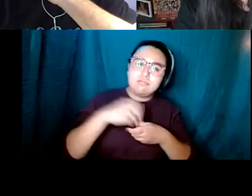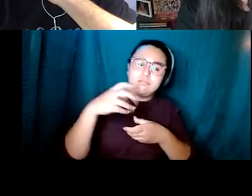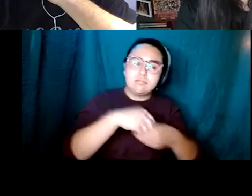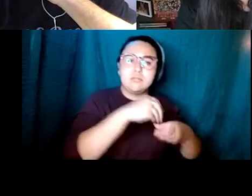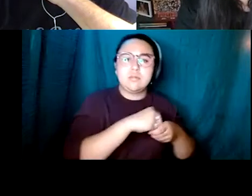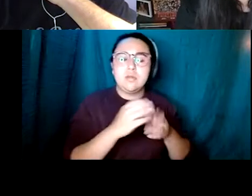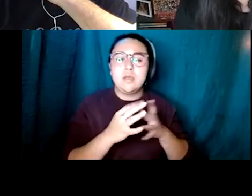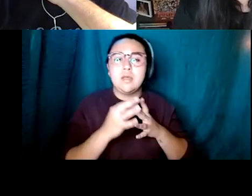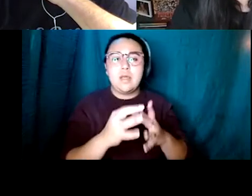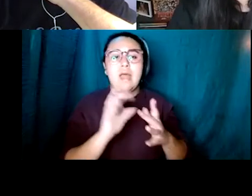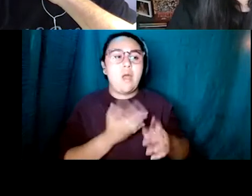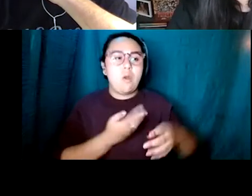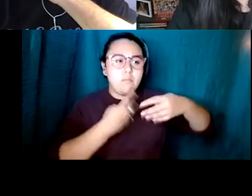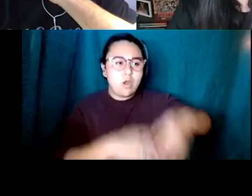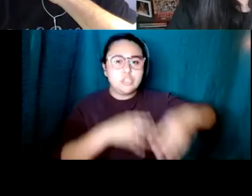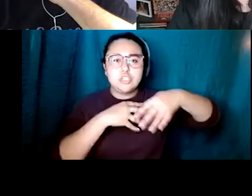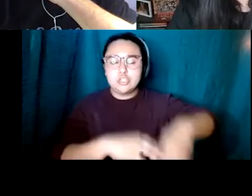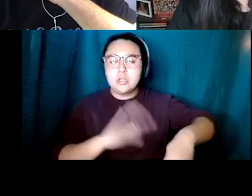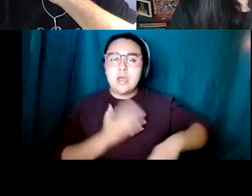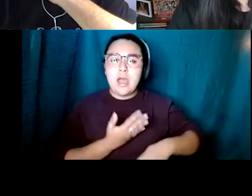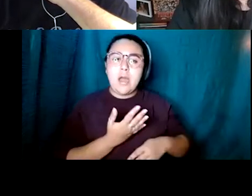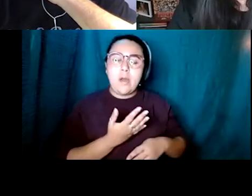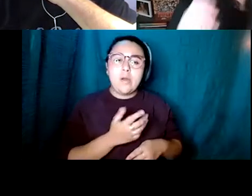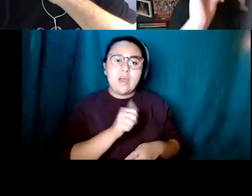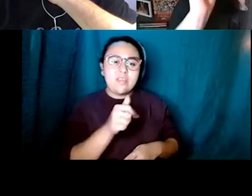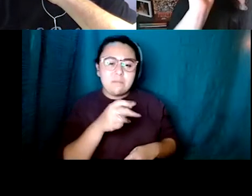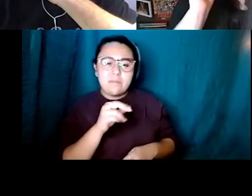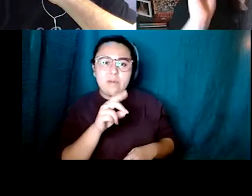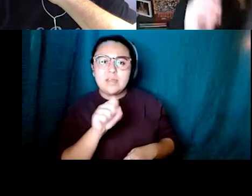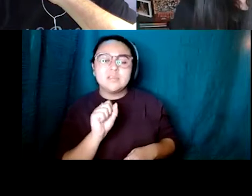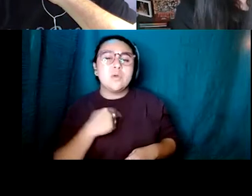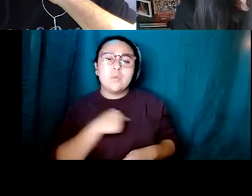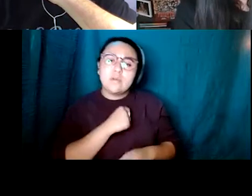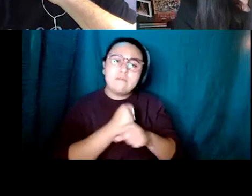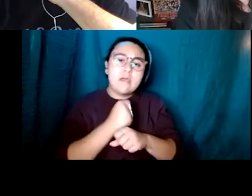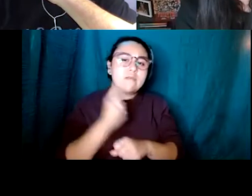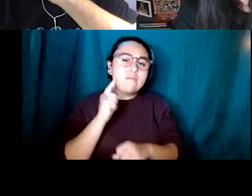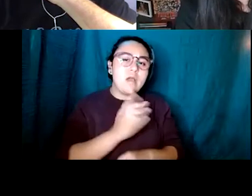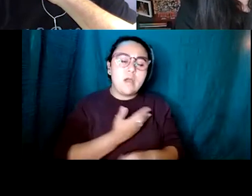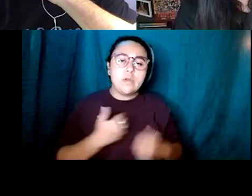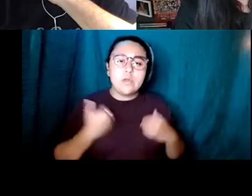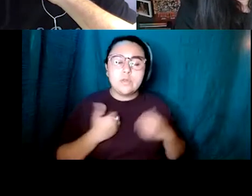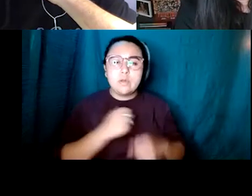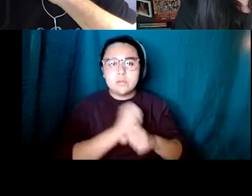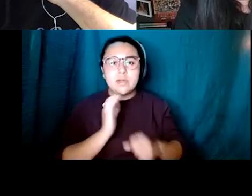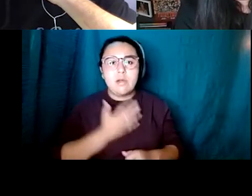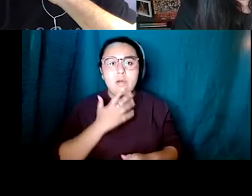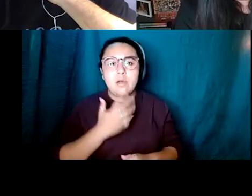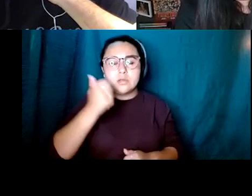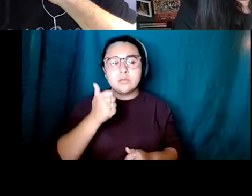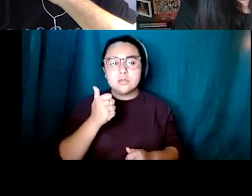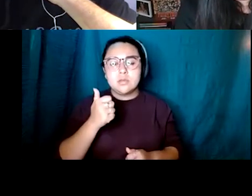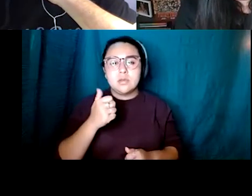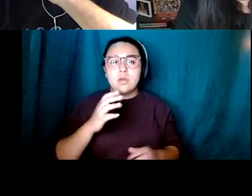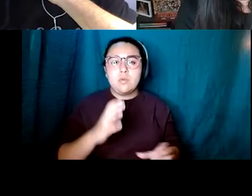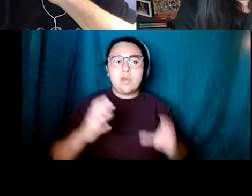to lead our marches and our parades. Let us fight for our youth and protect our elders. Let us proudly carry the weight